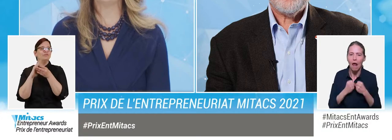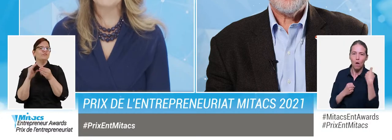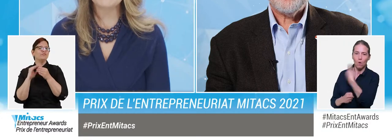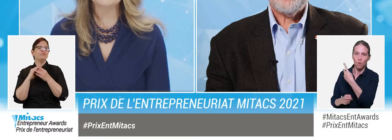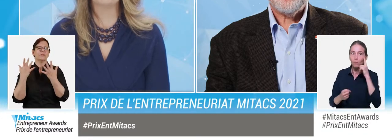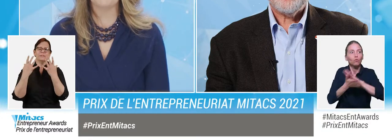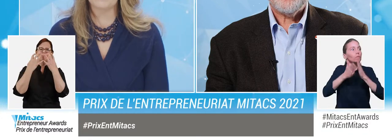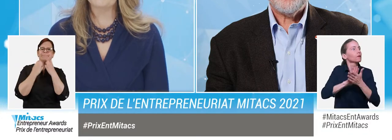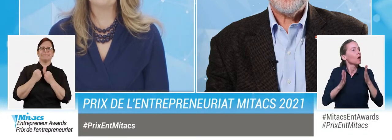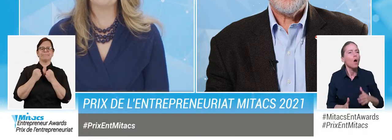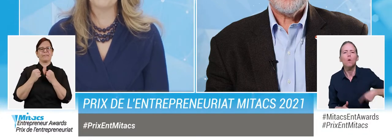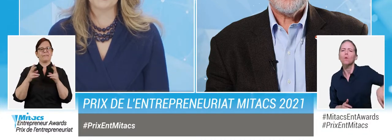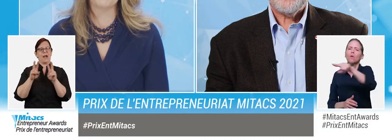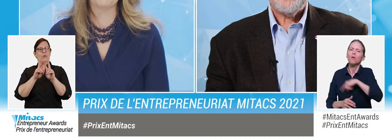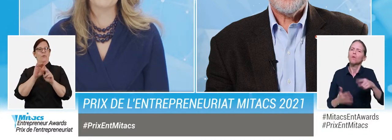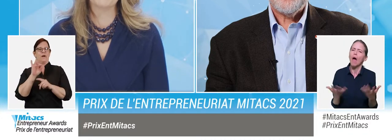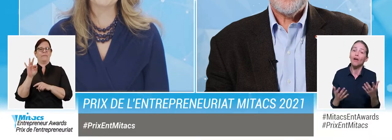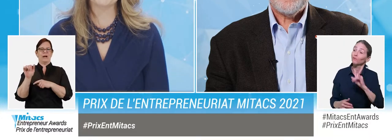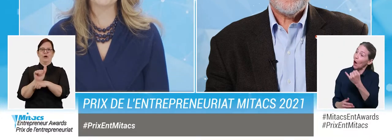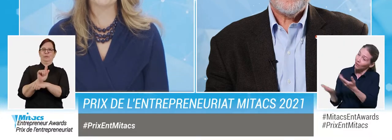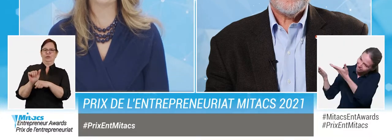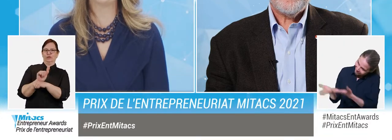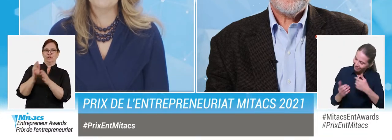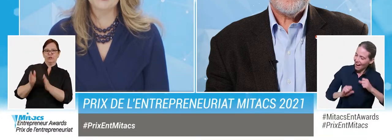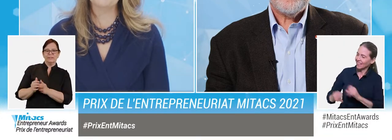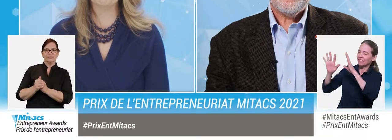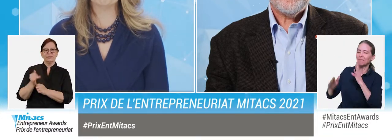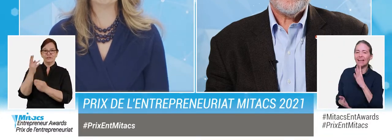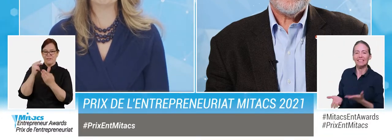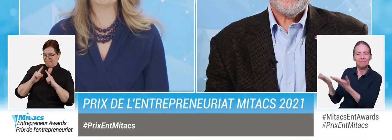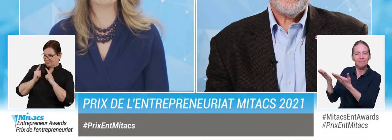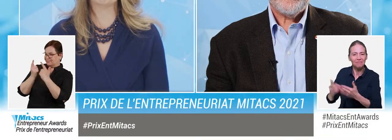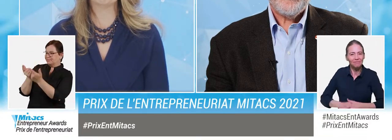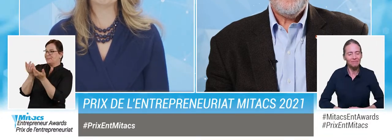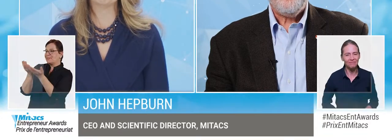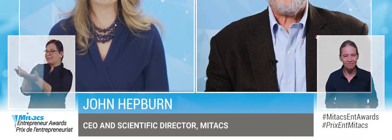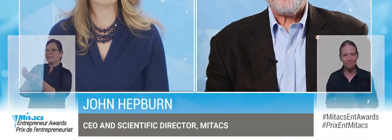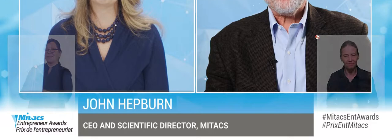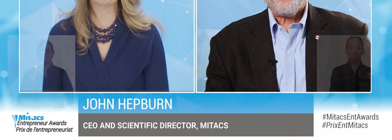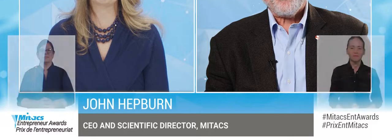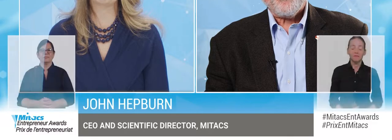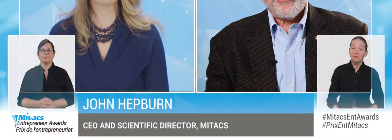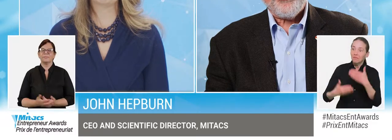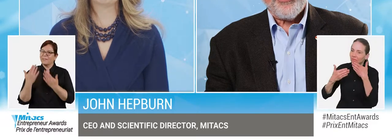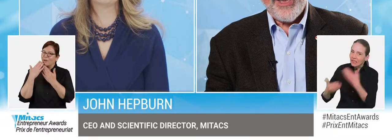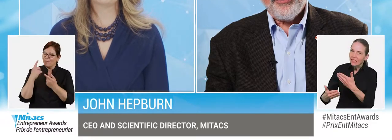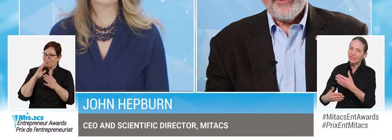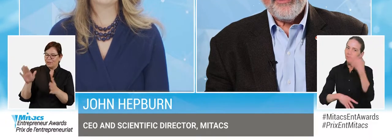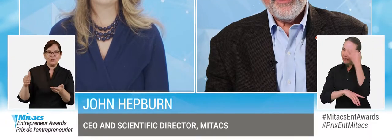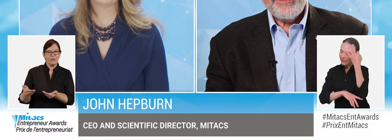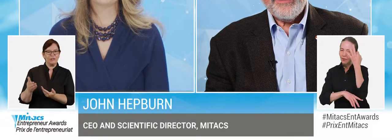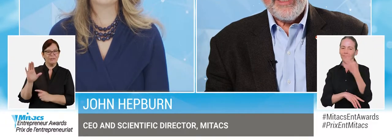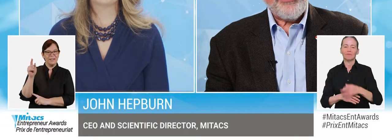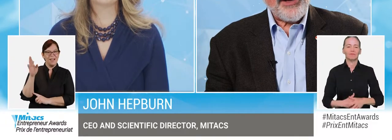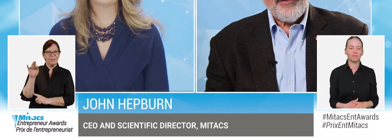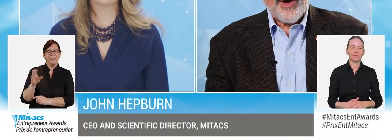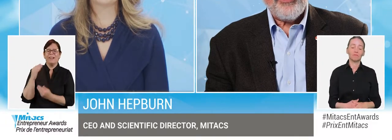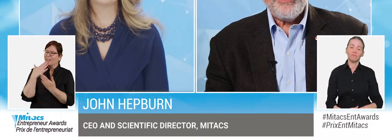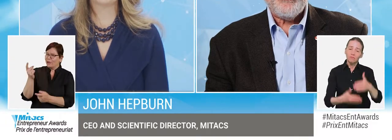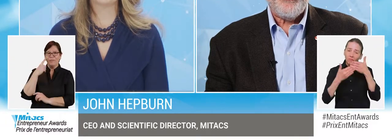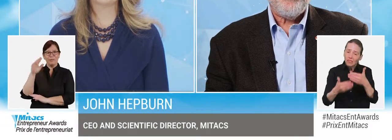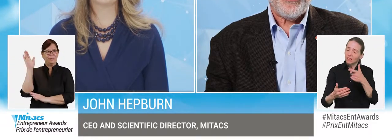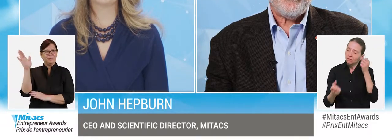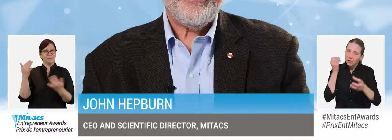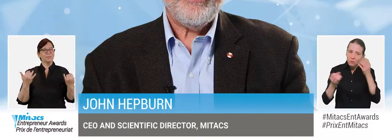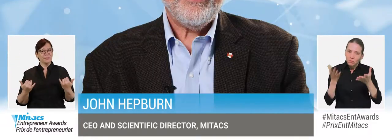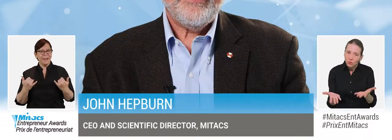the tremendous value of entrepreneurs. John, over to you. Merci pour la présentation, Catherine. And thank you for